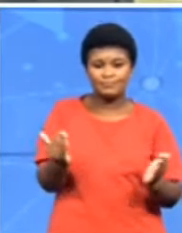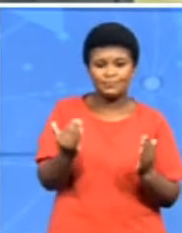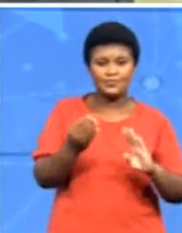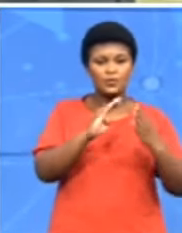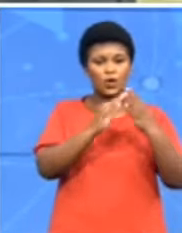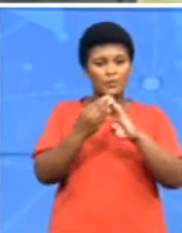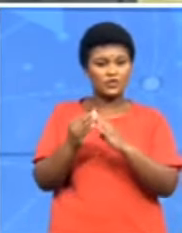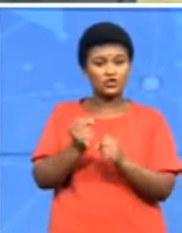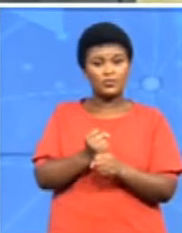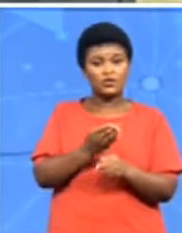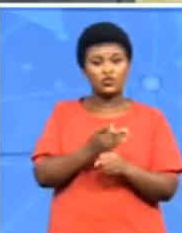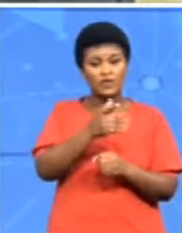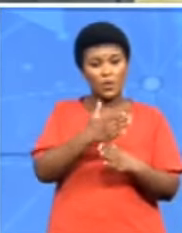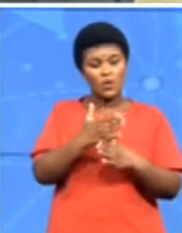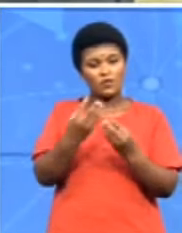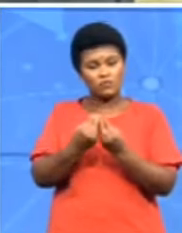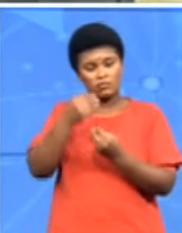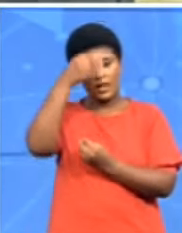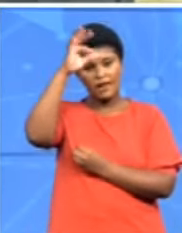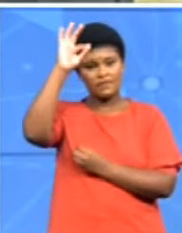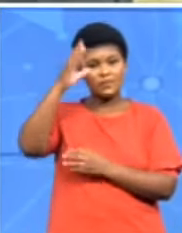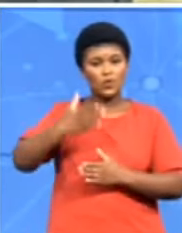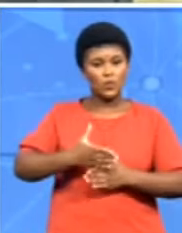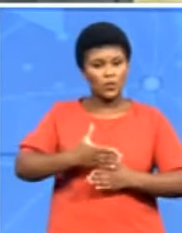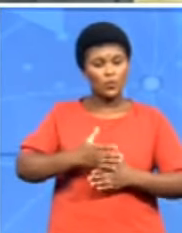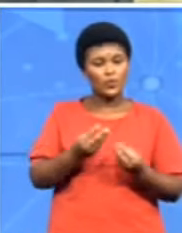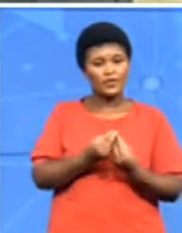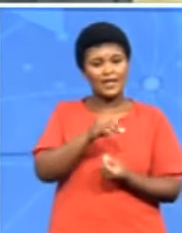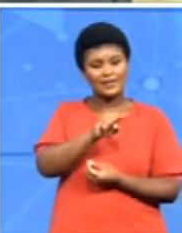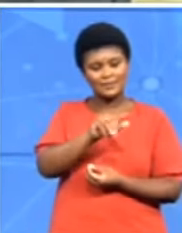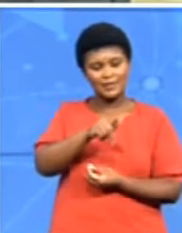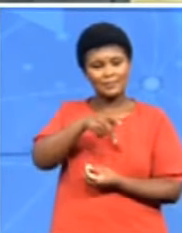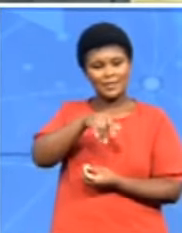with South African police services, to ensure that we really